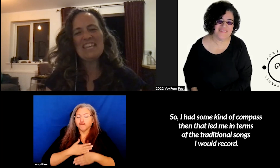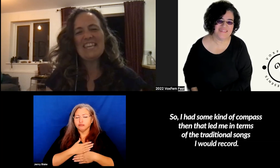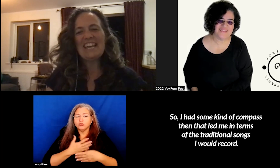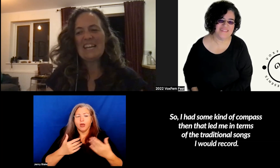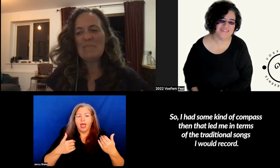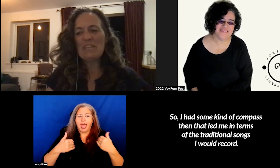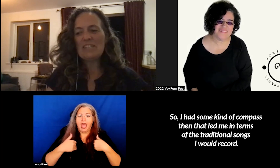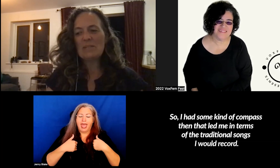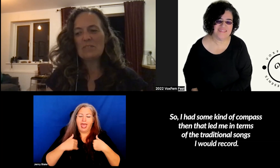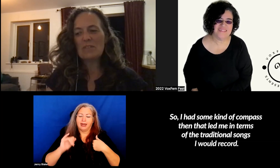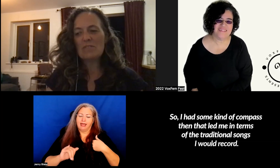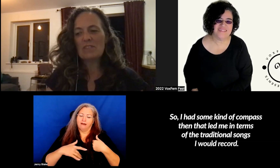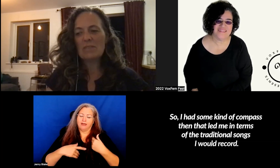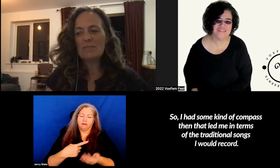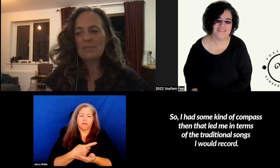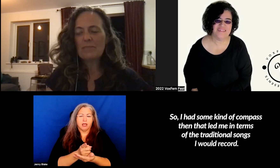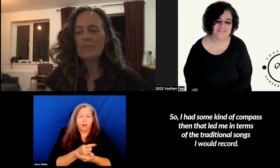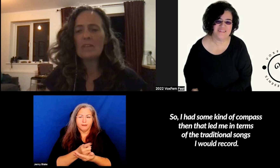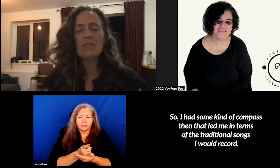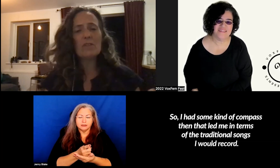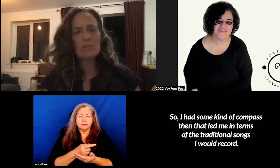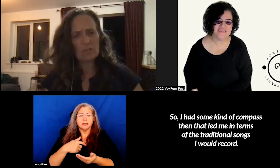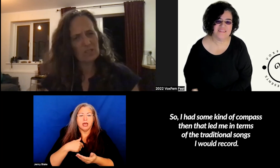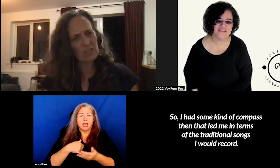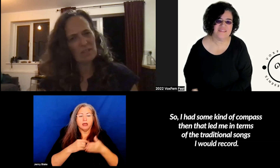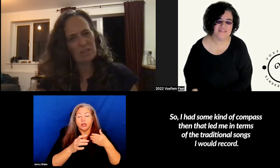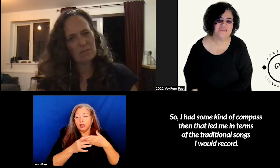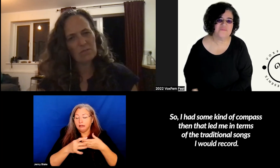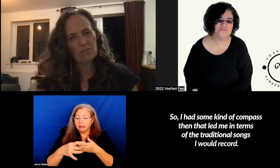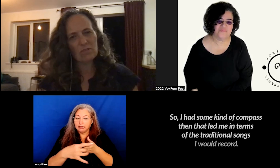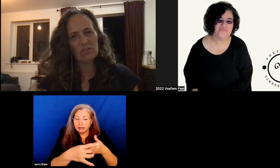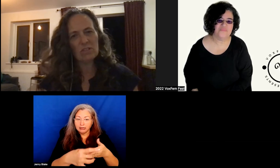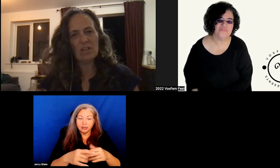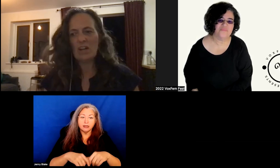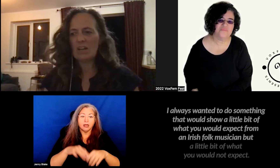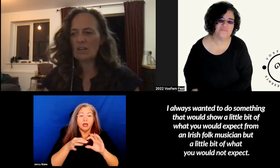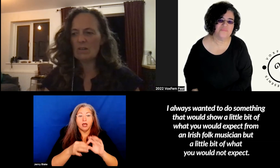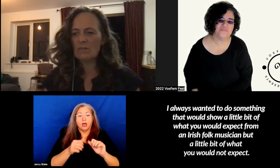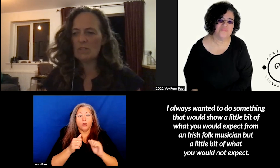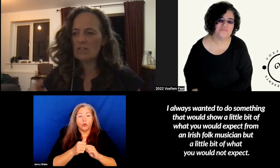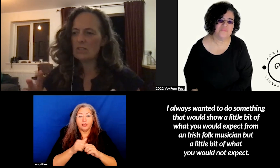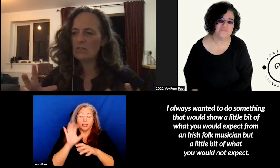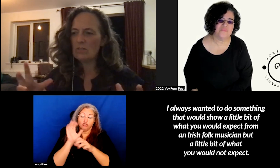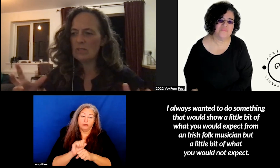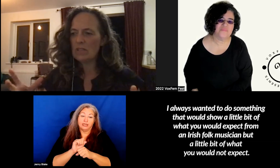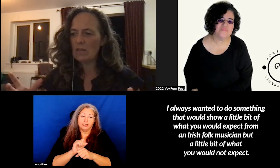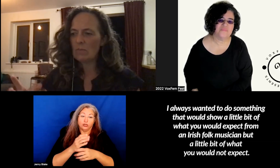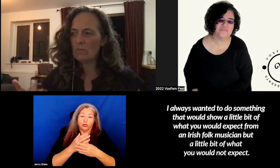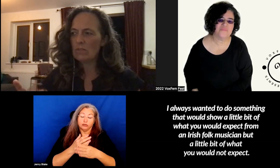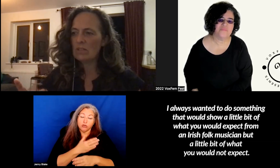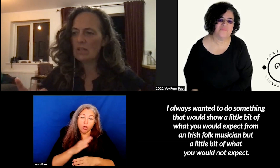me, in terms of the traditional songs I would record. I always wanted to do